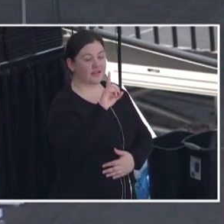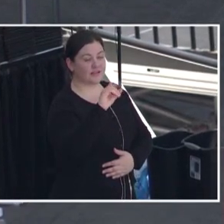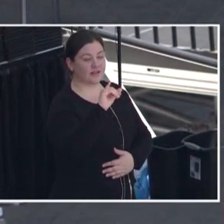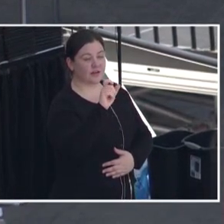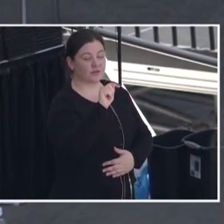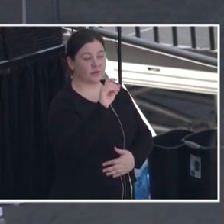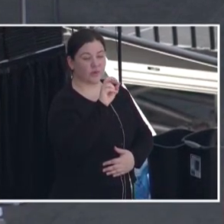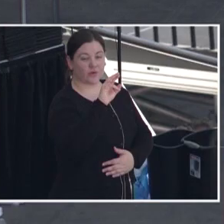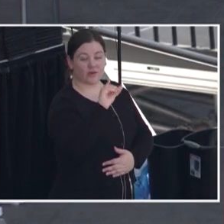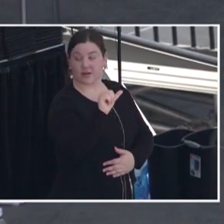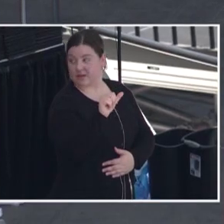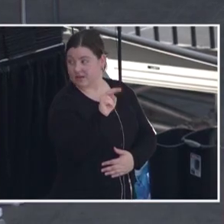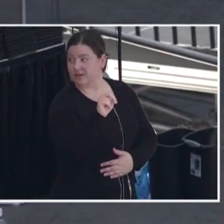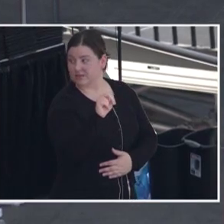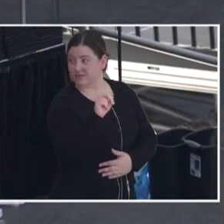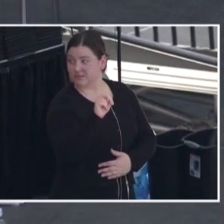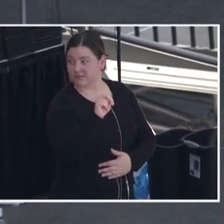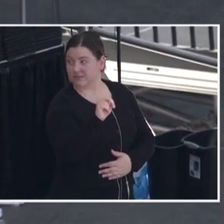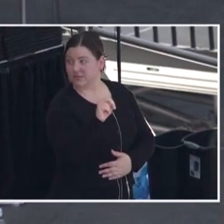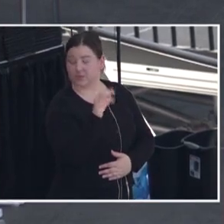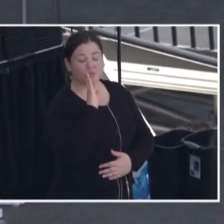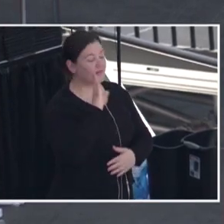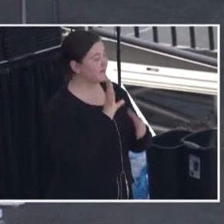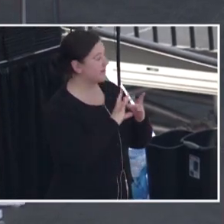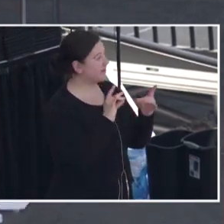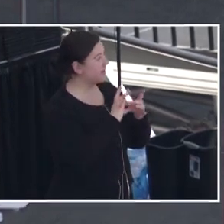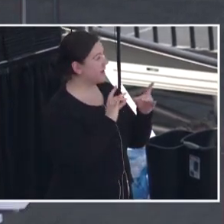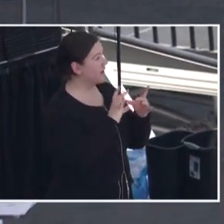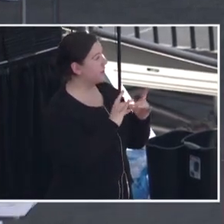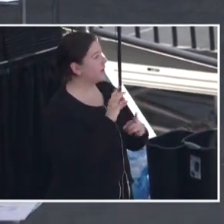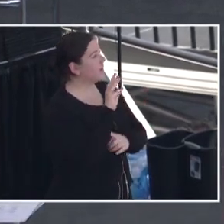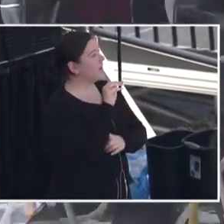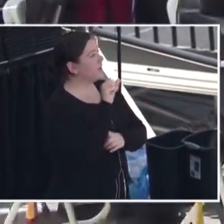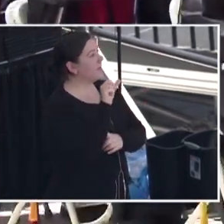Marilyn Heiner, who will share words of wisdom with you.